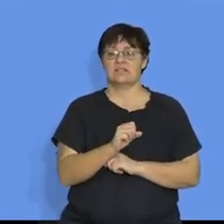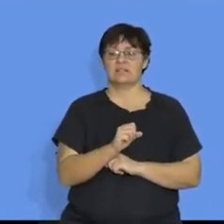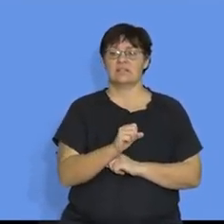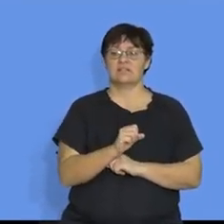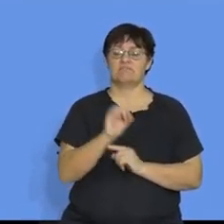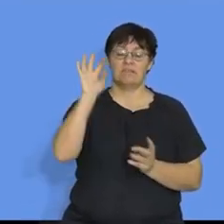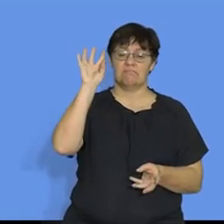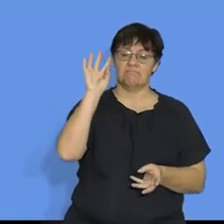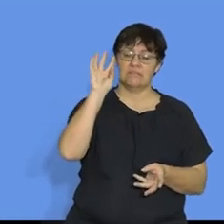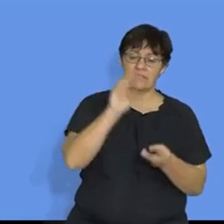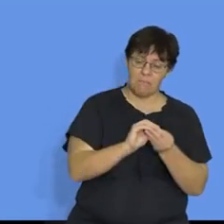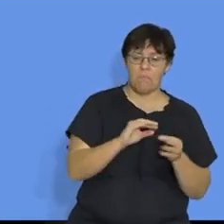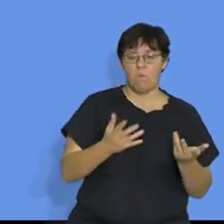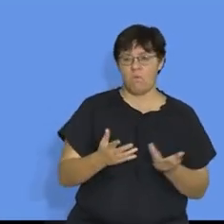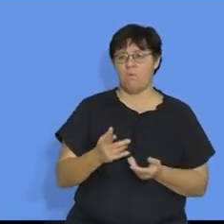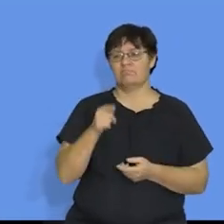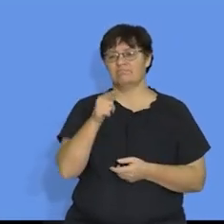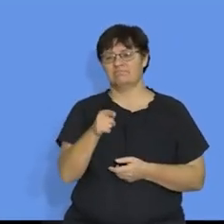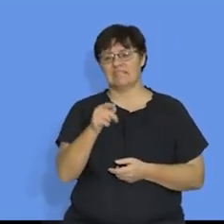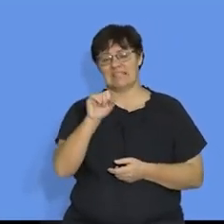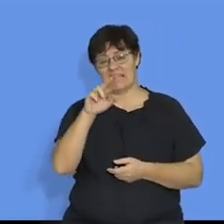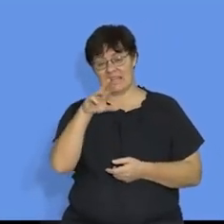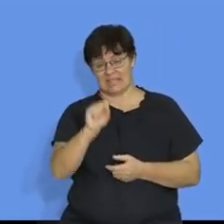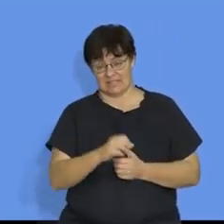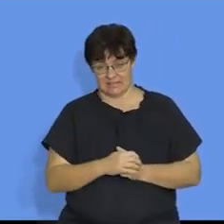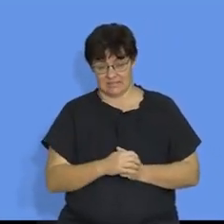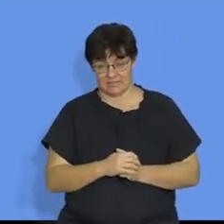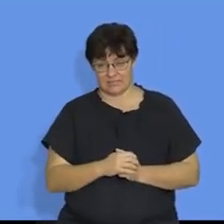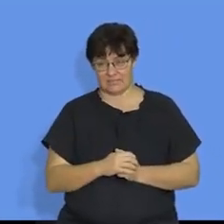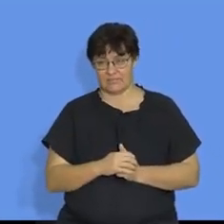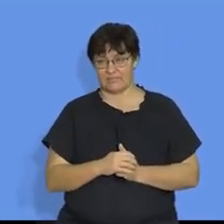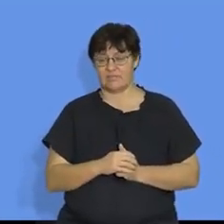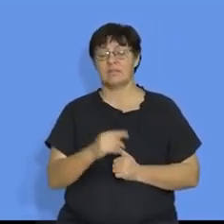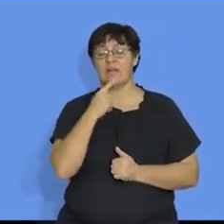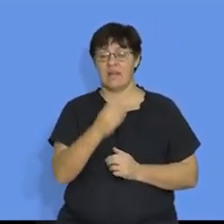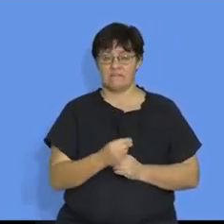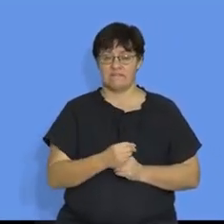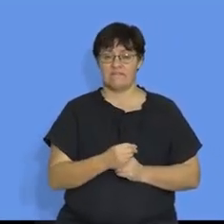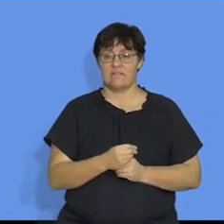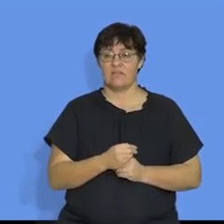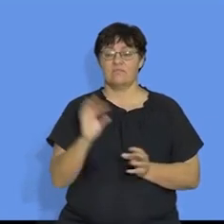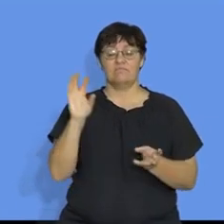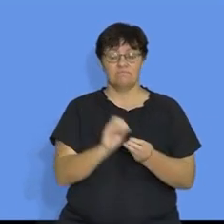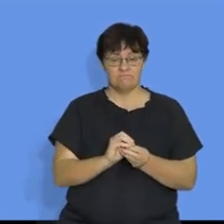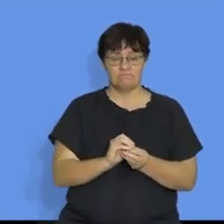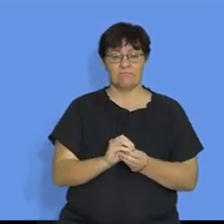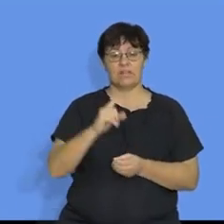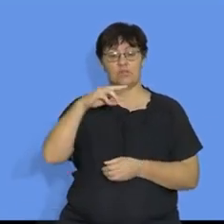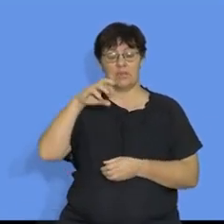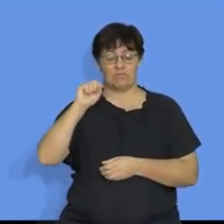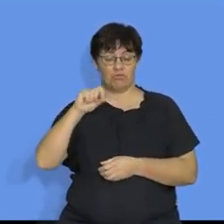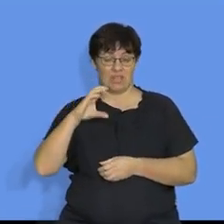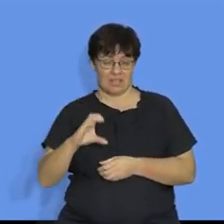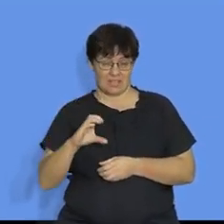a series. So what I've listed over here is the sum of the terms of a